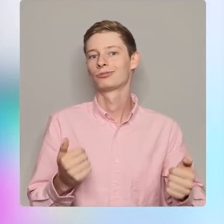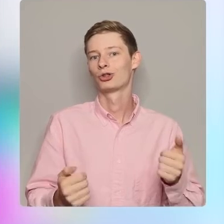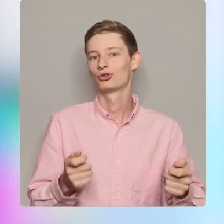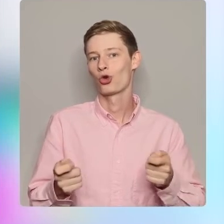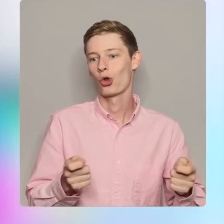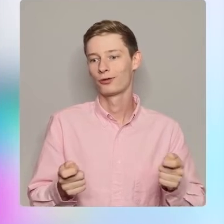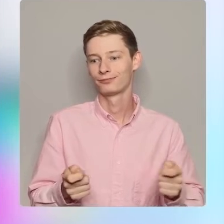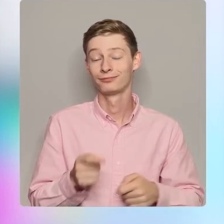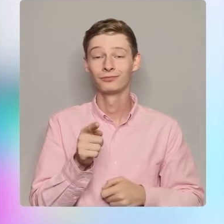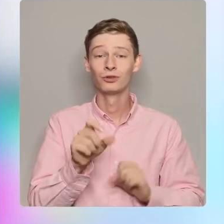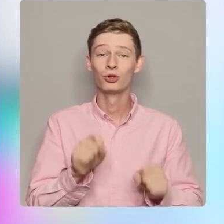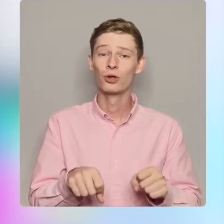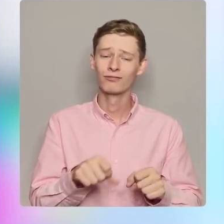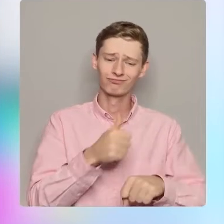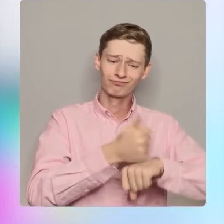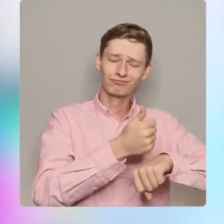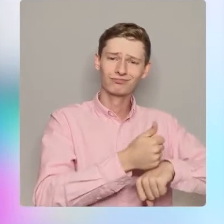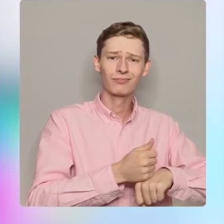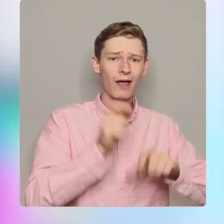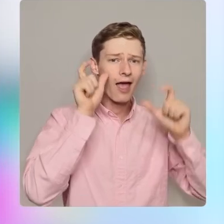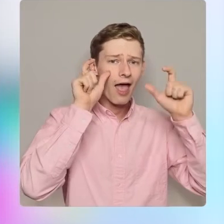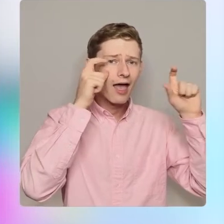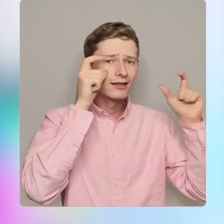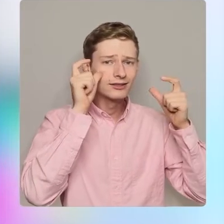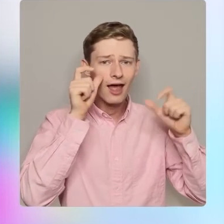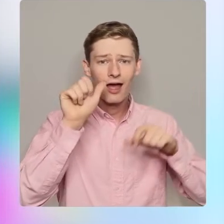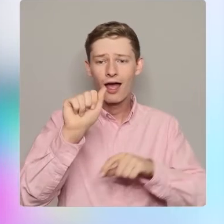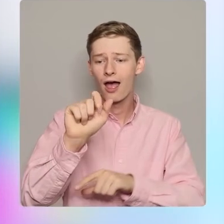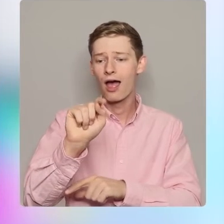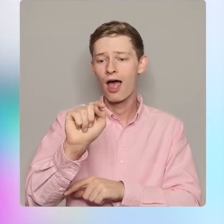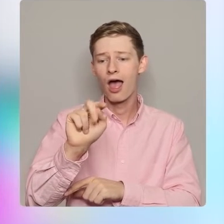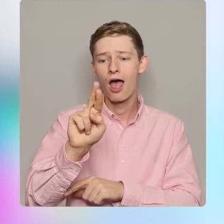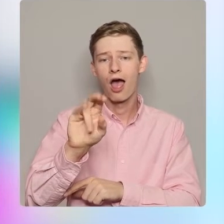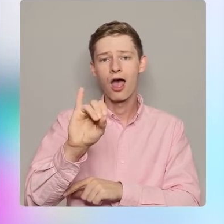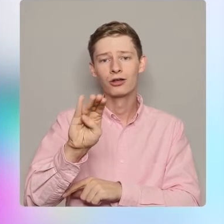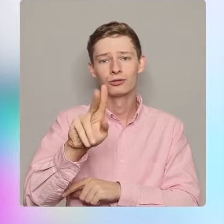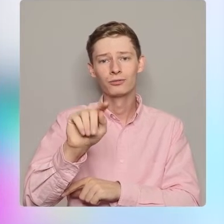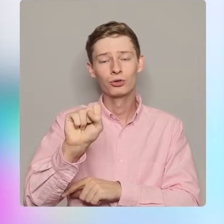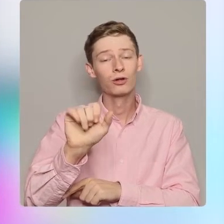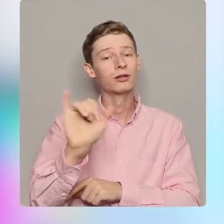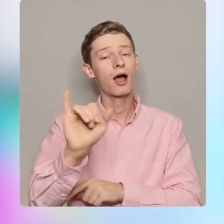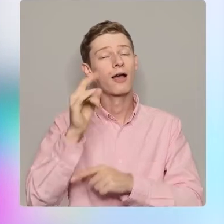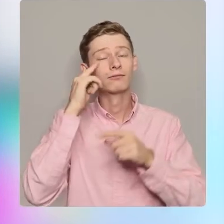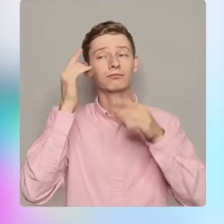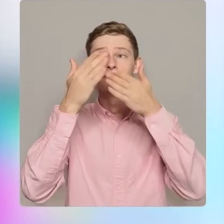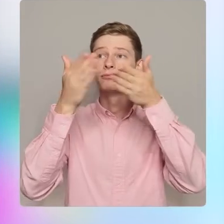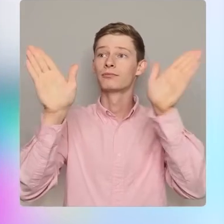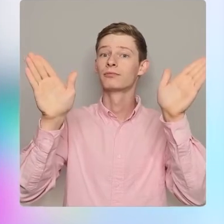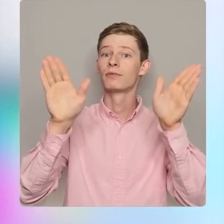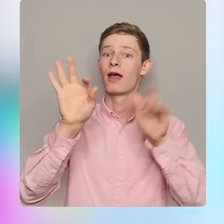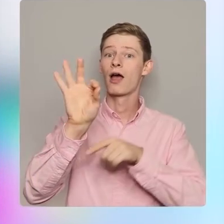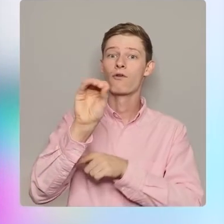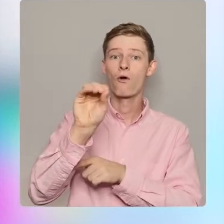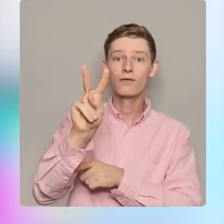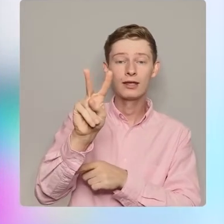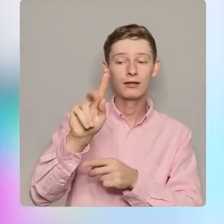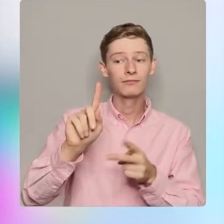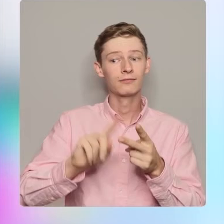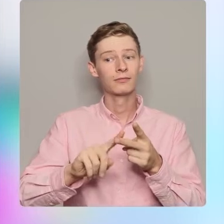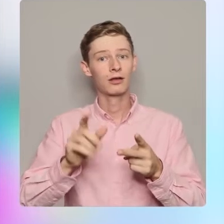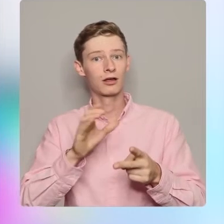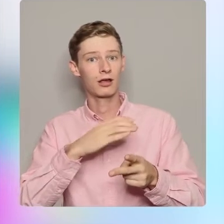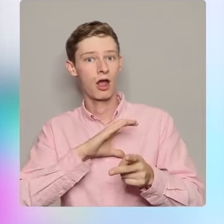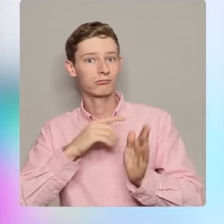It can also simulate motion of your headset and the touch controller inputs through keyboard and mouse or an optional